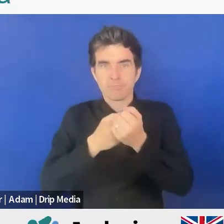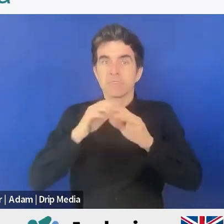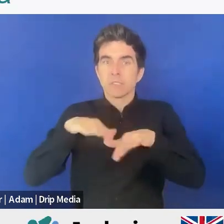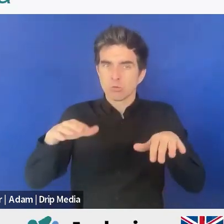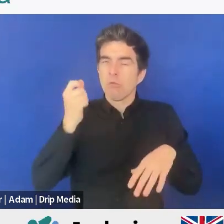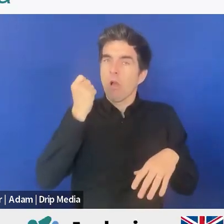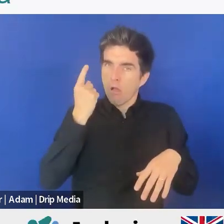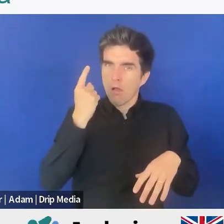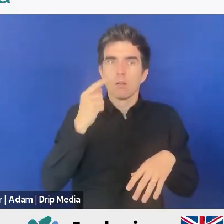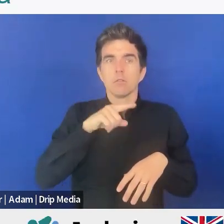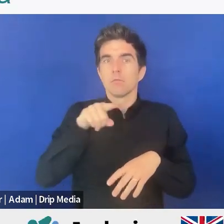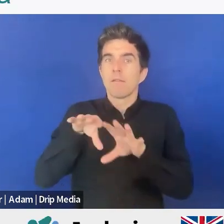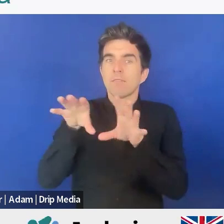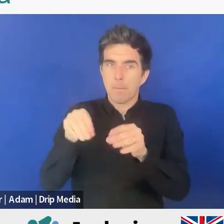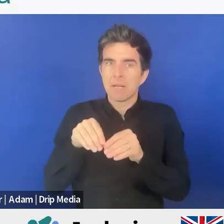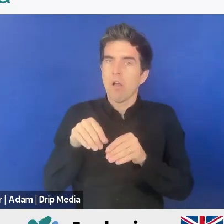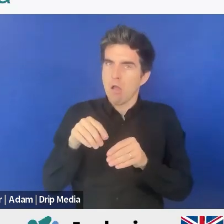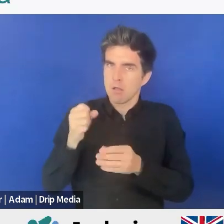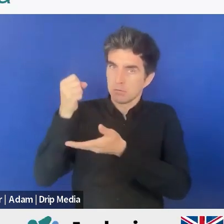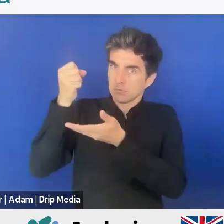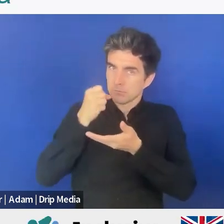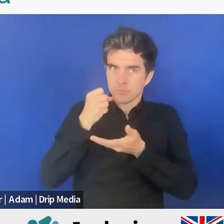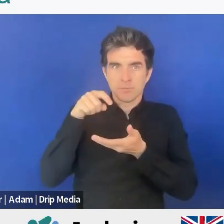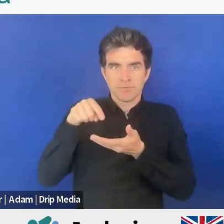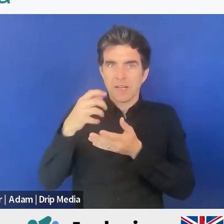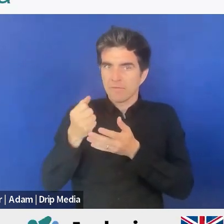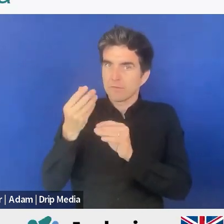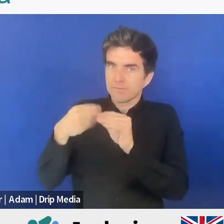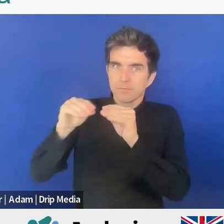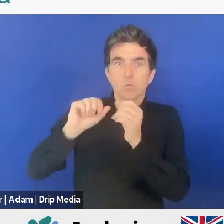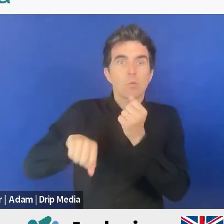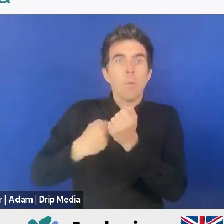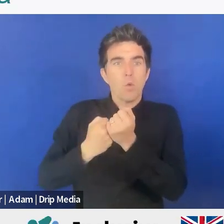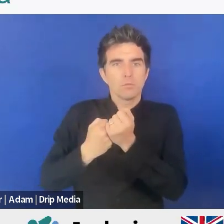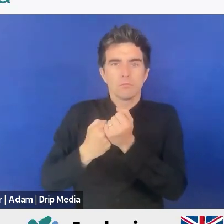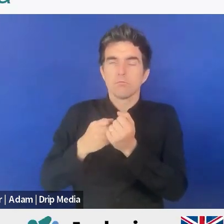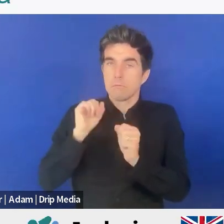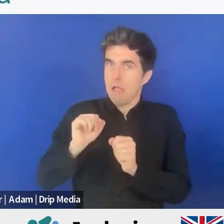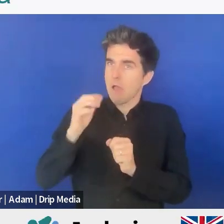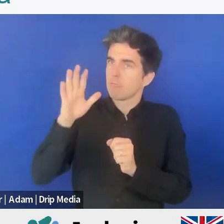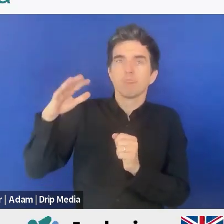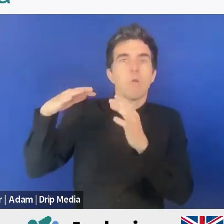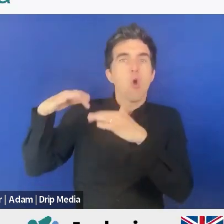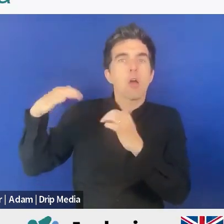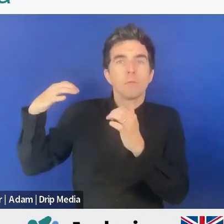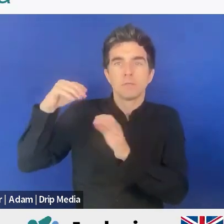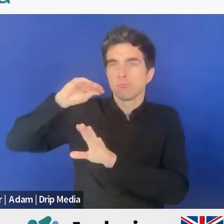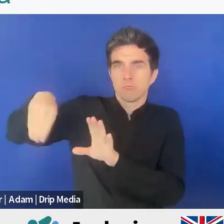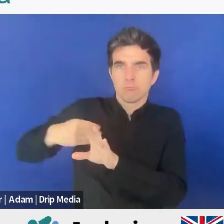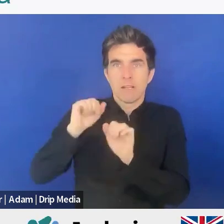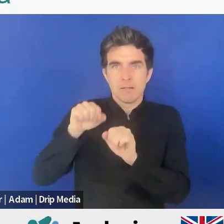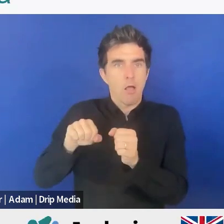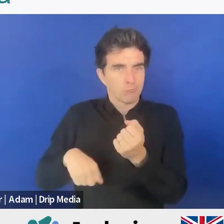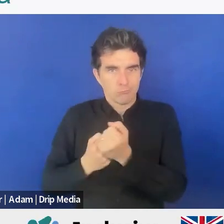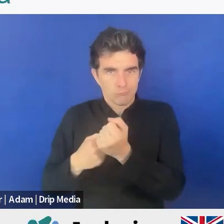government. There were some cash benefits, there were access to some assistive devices. I think the